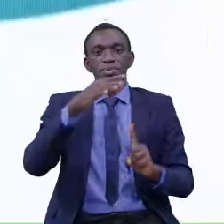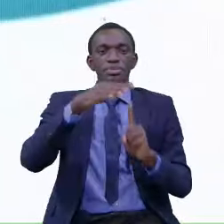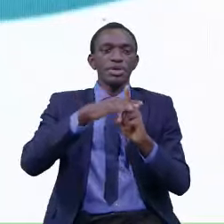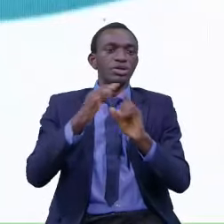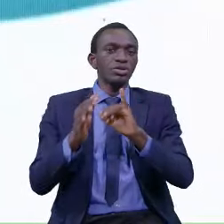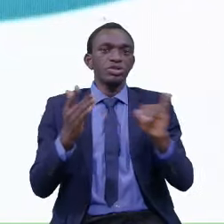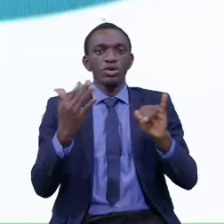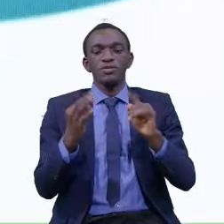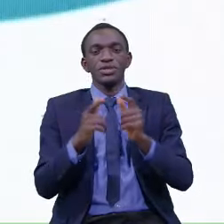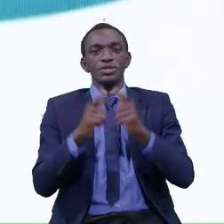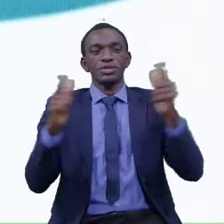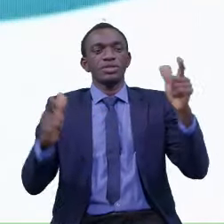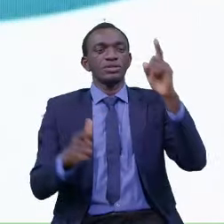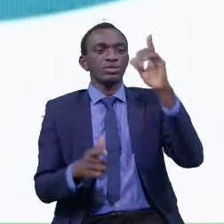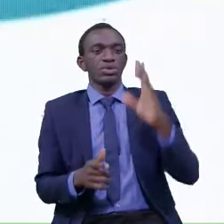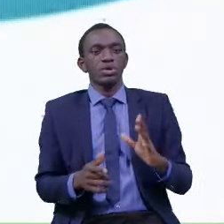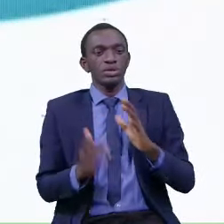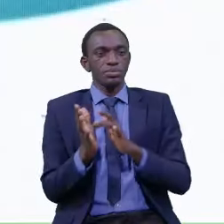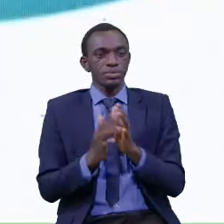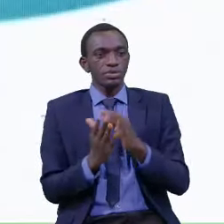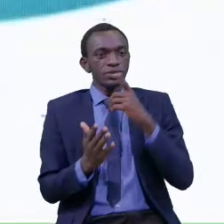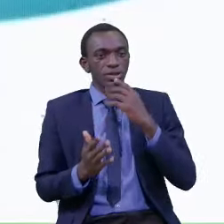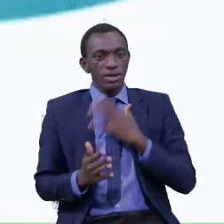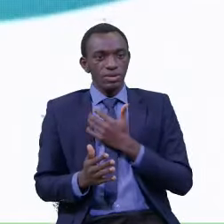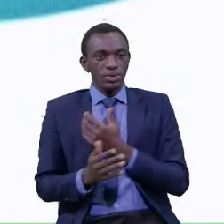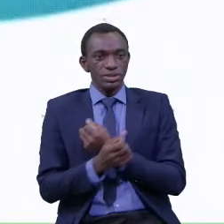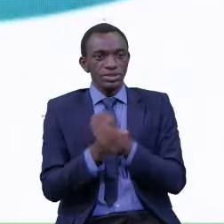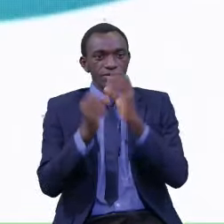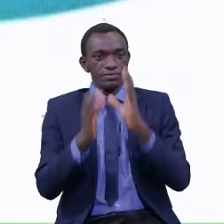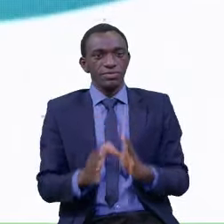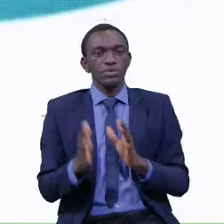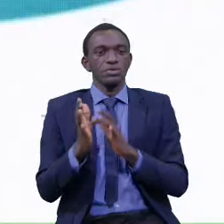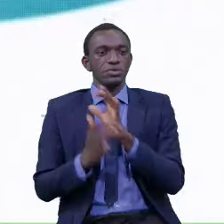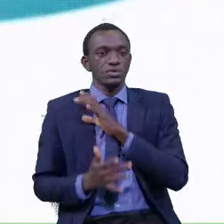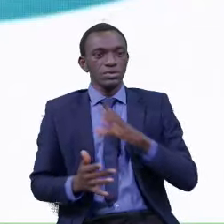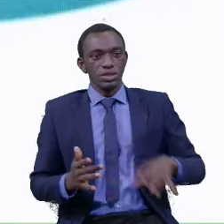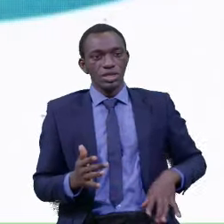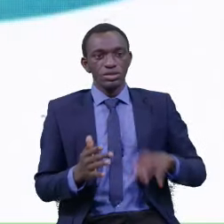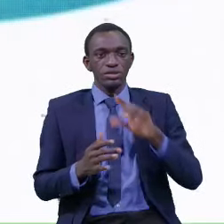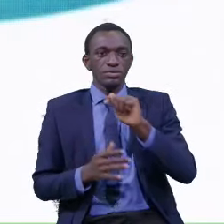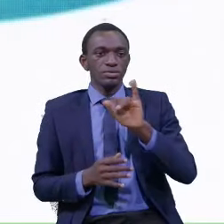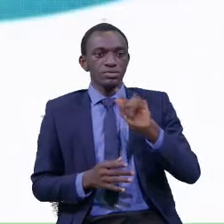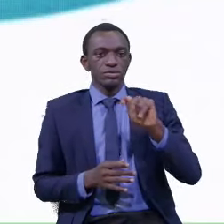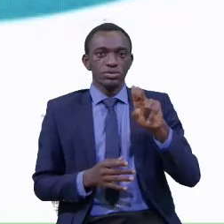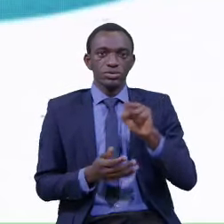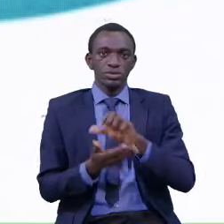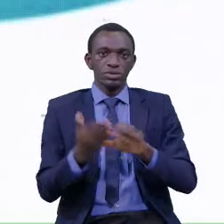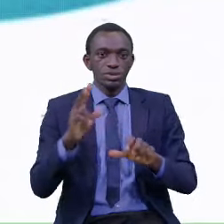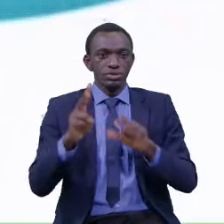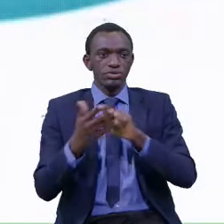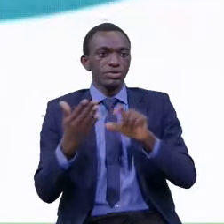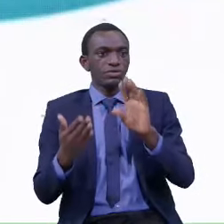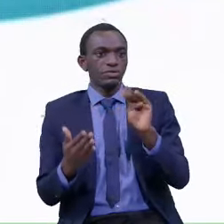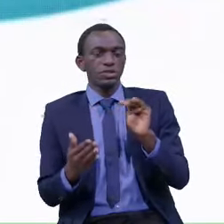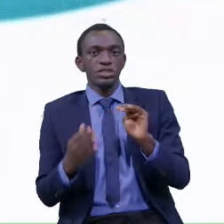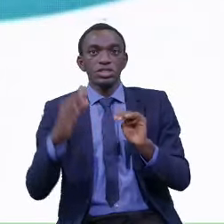God and our Savior Jesus Christ. Look at verse 14. In verse 14, it says, who